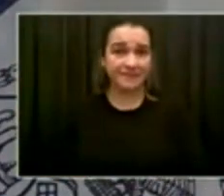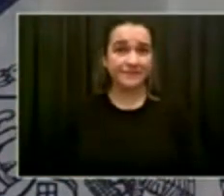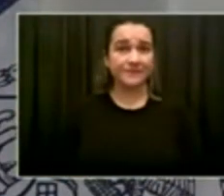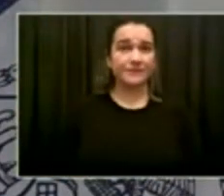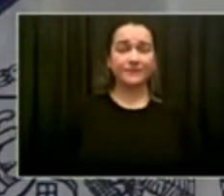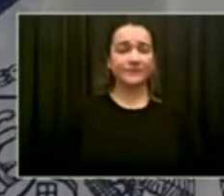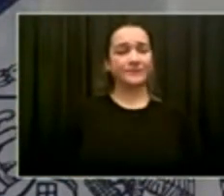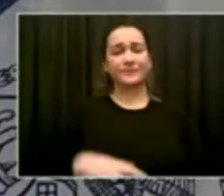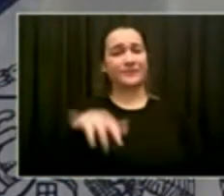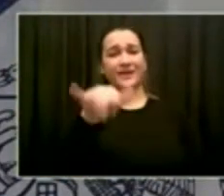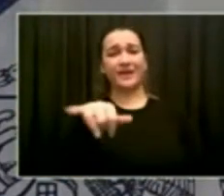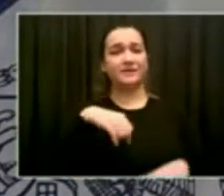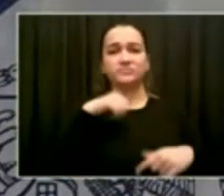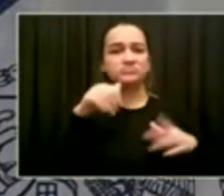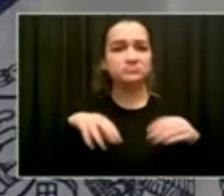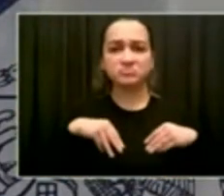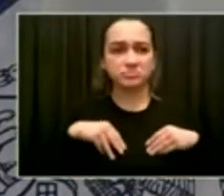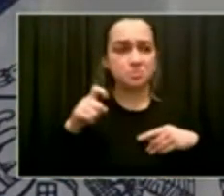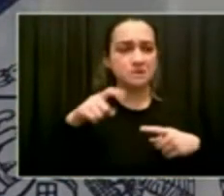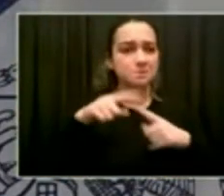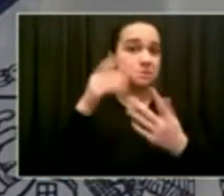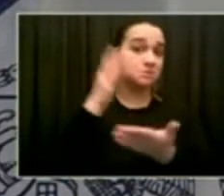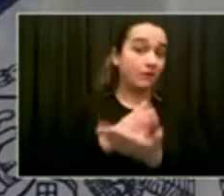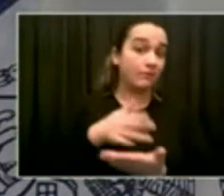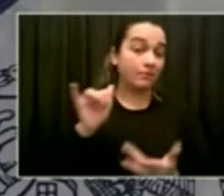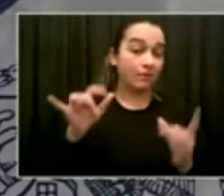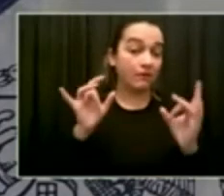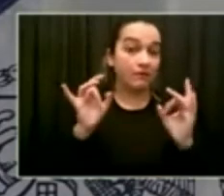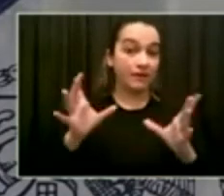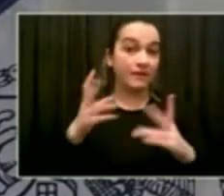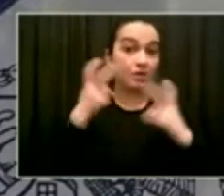I also think even if something is not a criminal case,